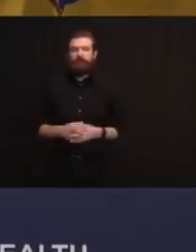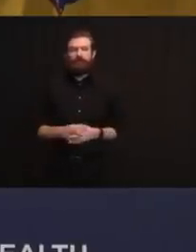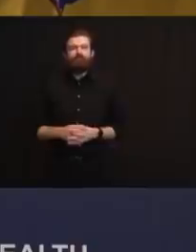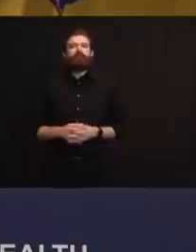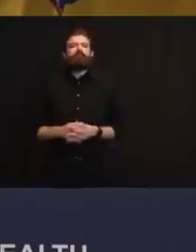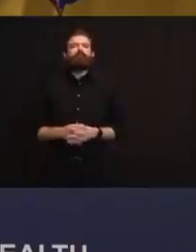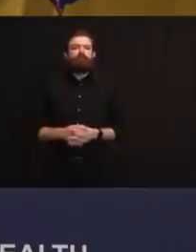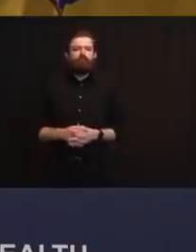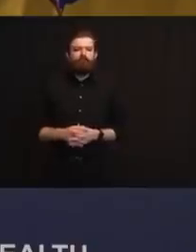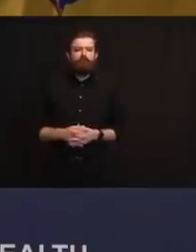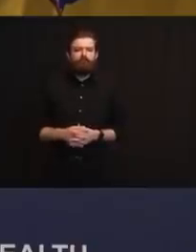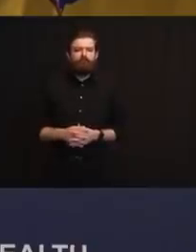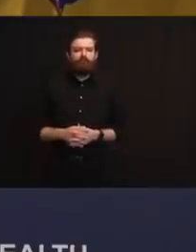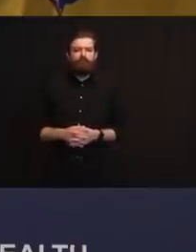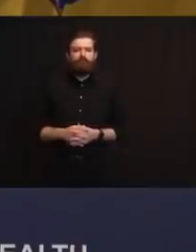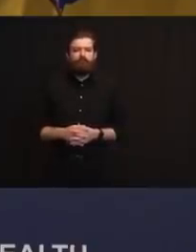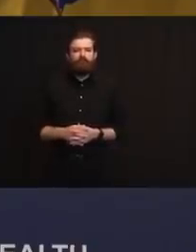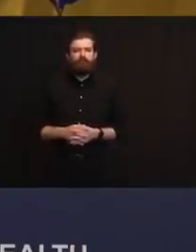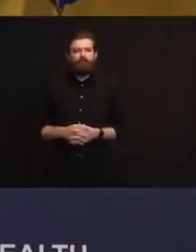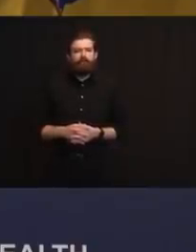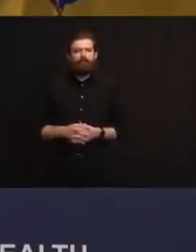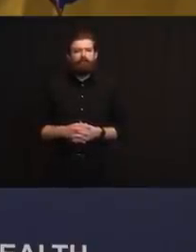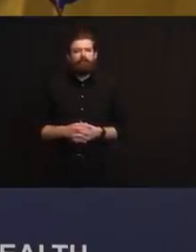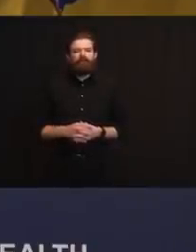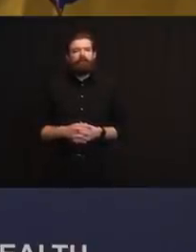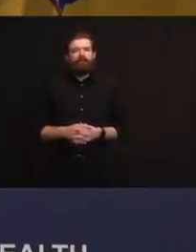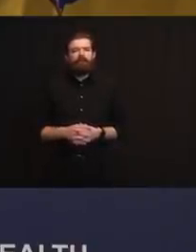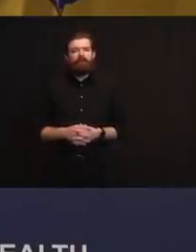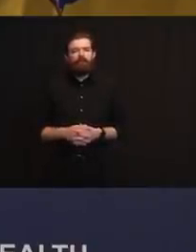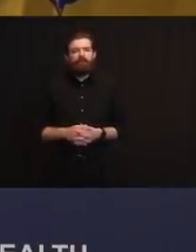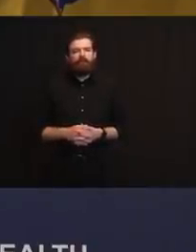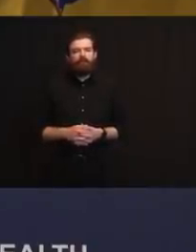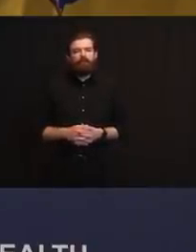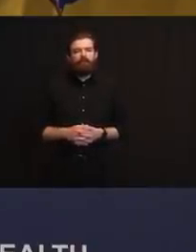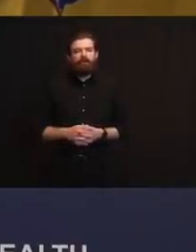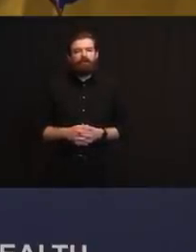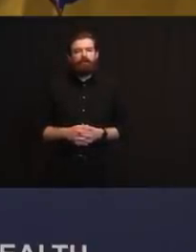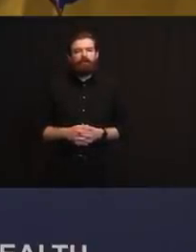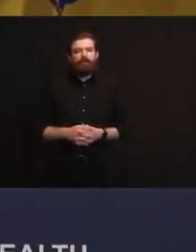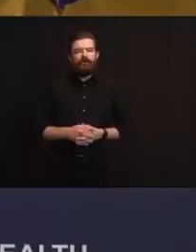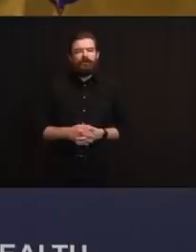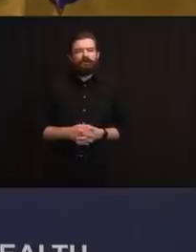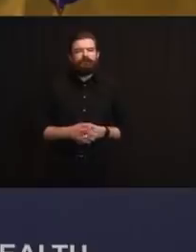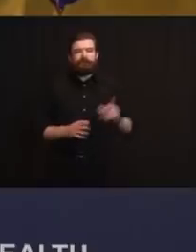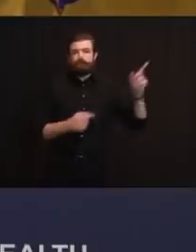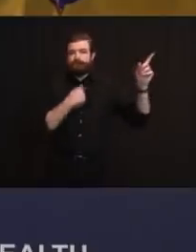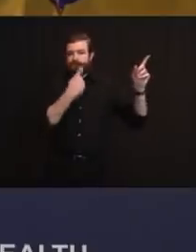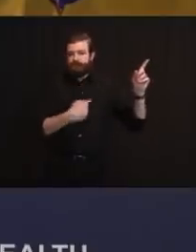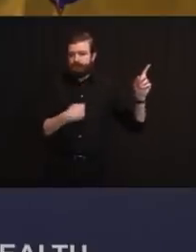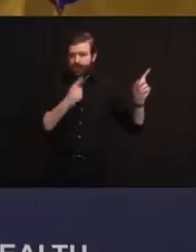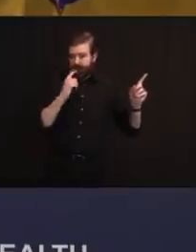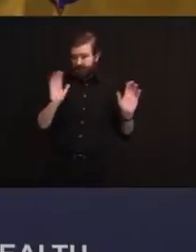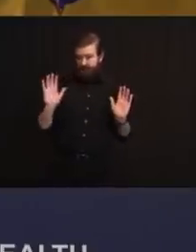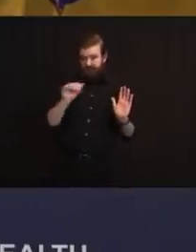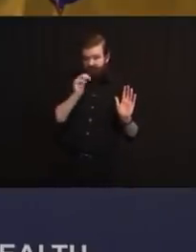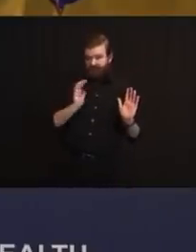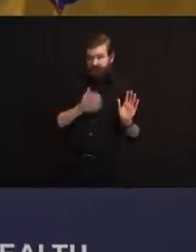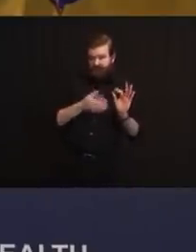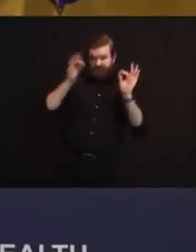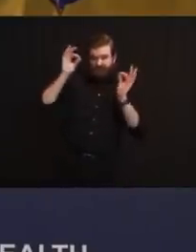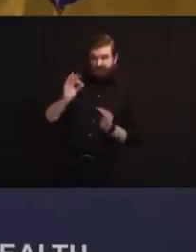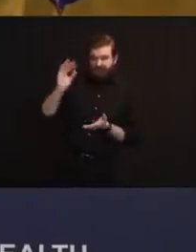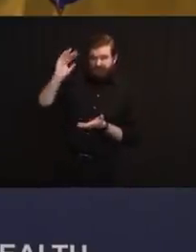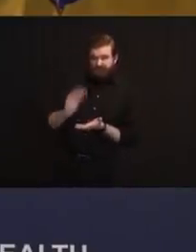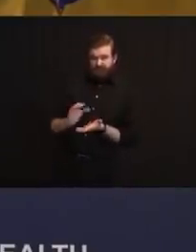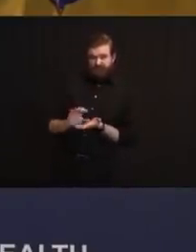me personally, we want you to know this is not us. So we've got a White House VTC on Monday, so I suspect we'll learn